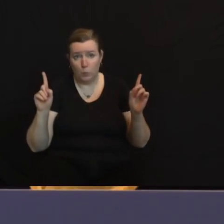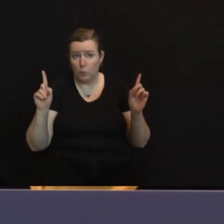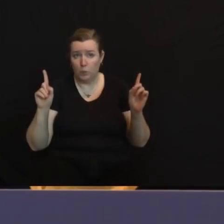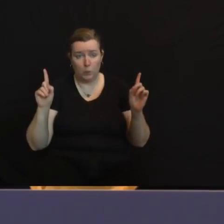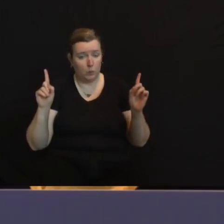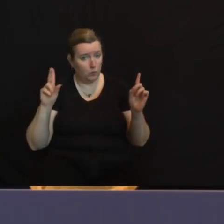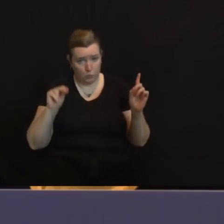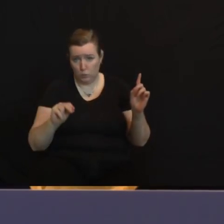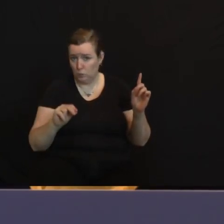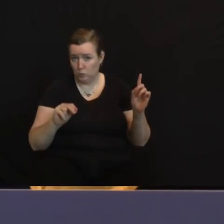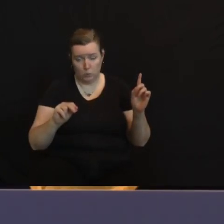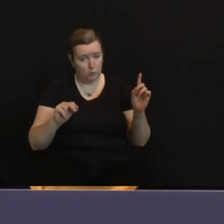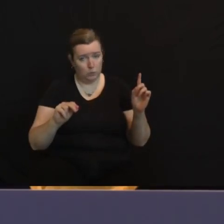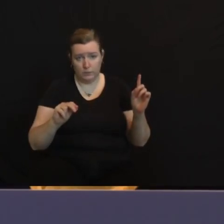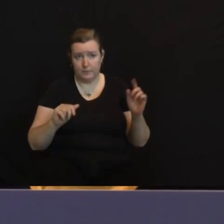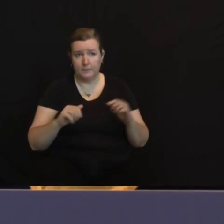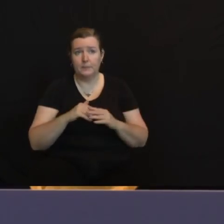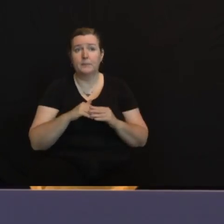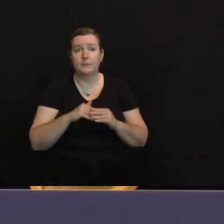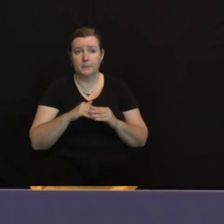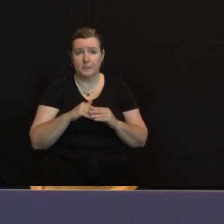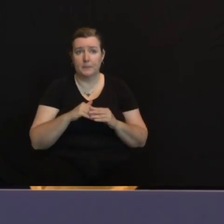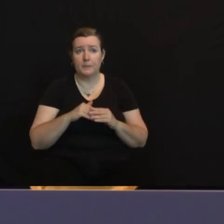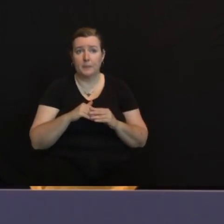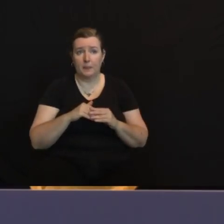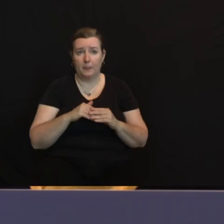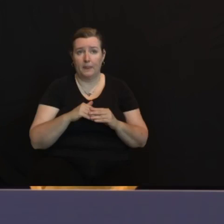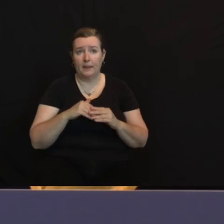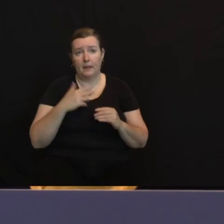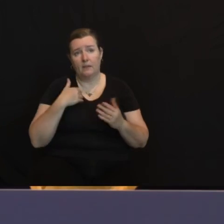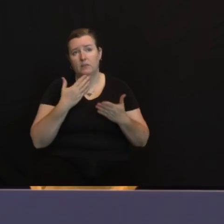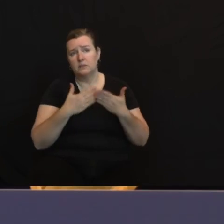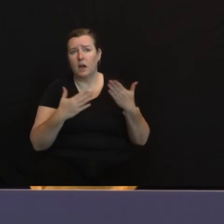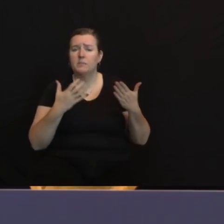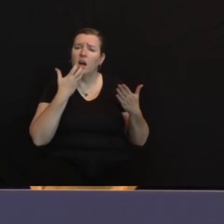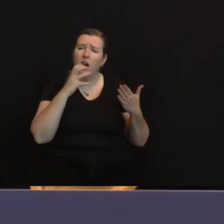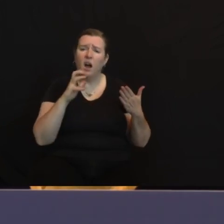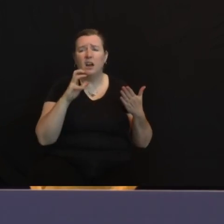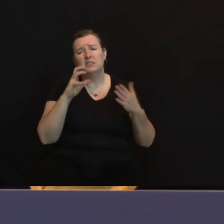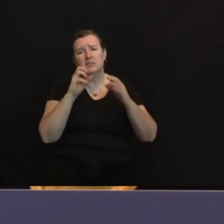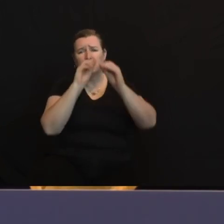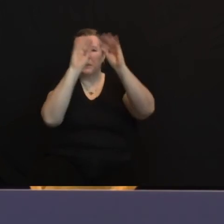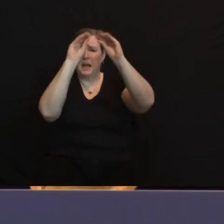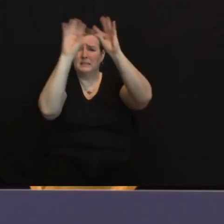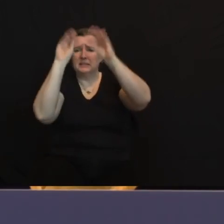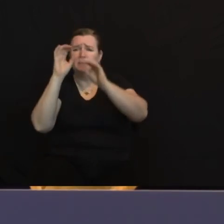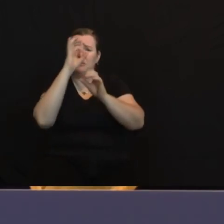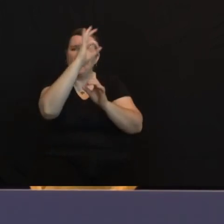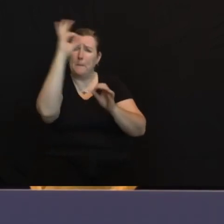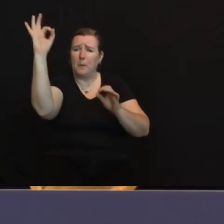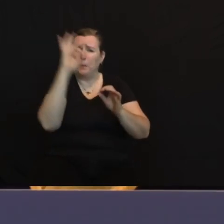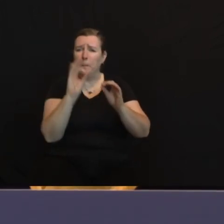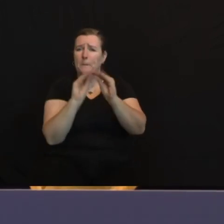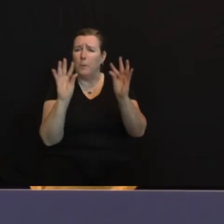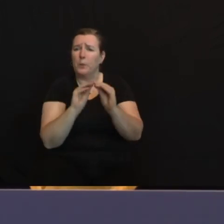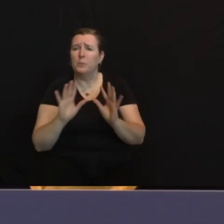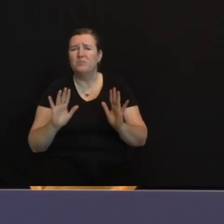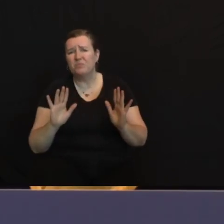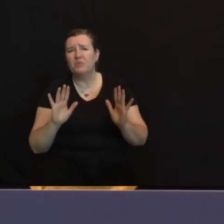right now is, yeah, we've got hot spots here and there, but even compared to a week ago, a given hot spot